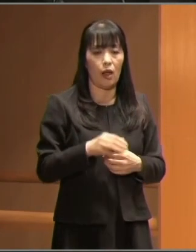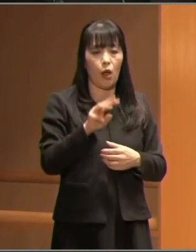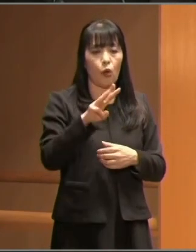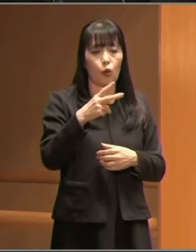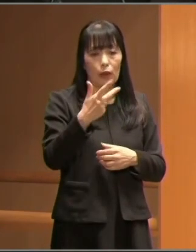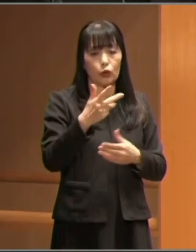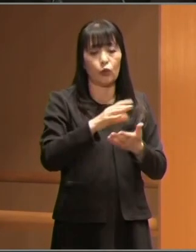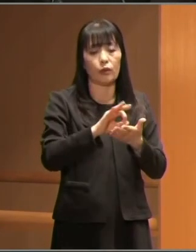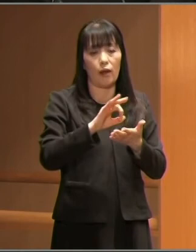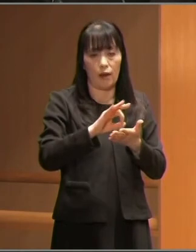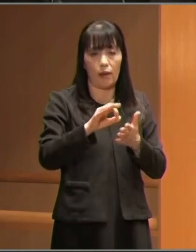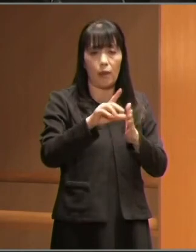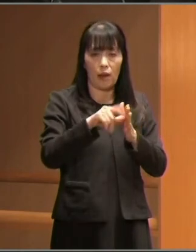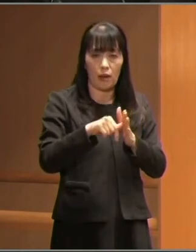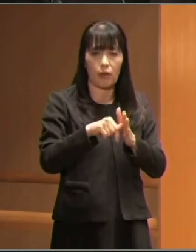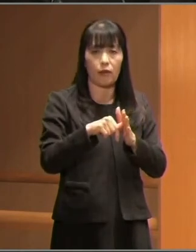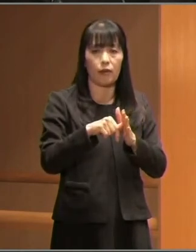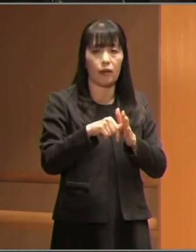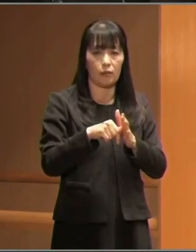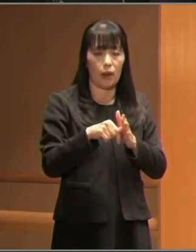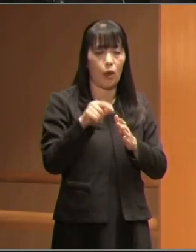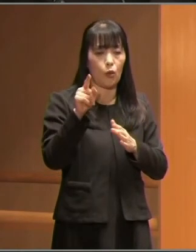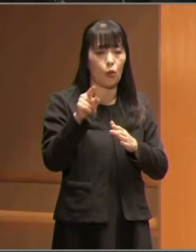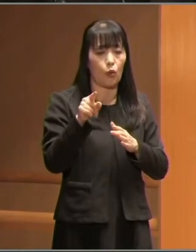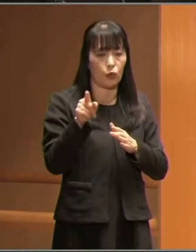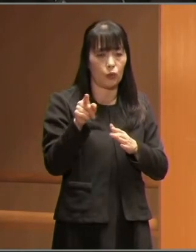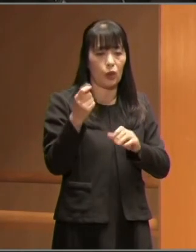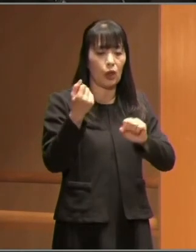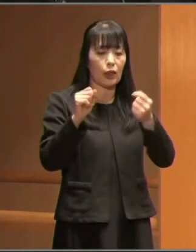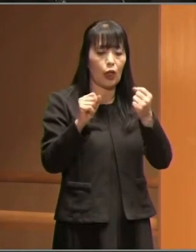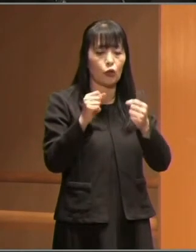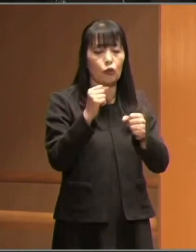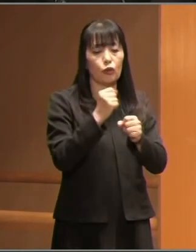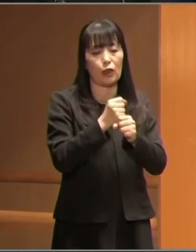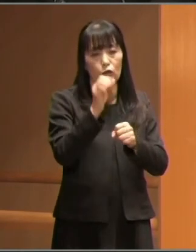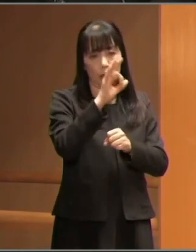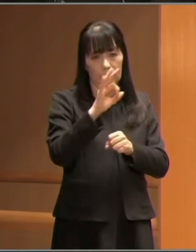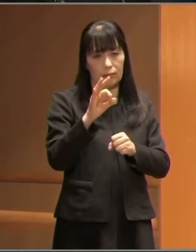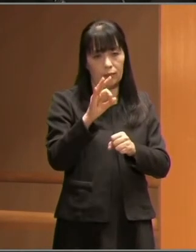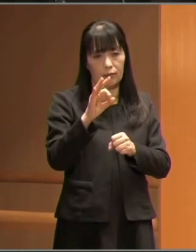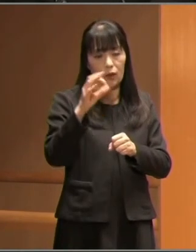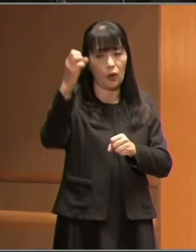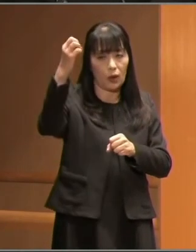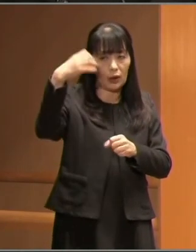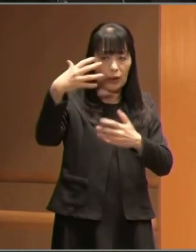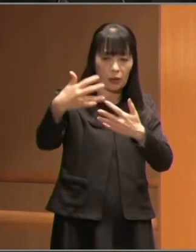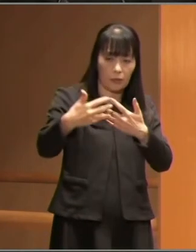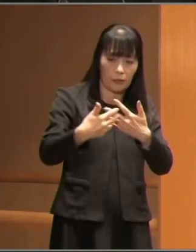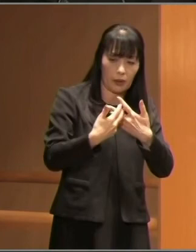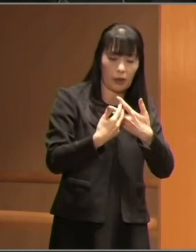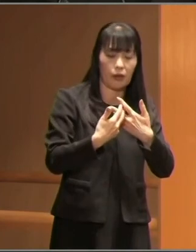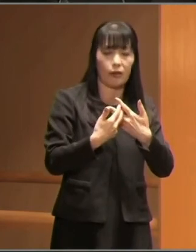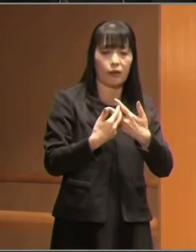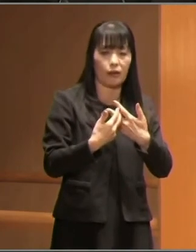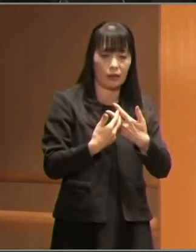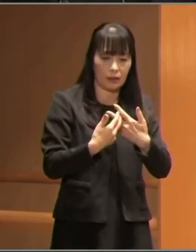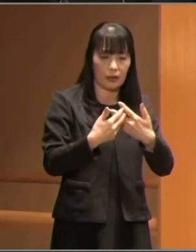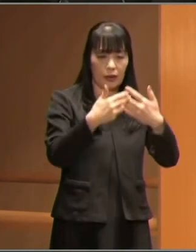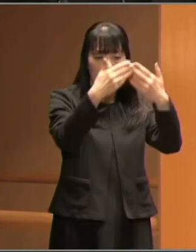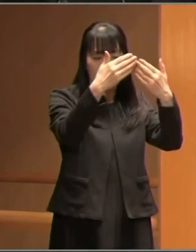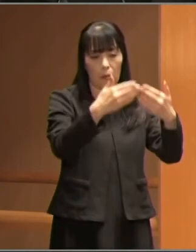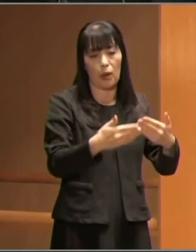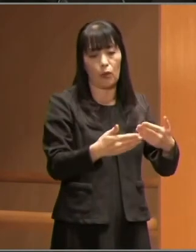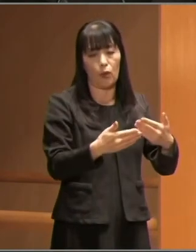Japanese washi doors are used for those purpose. And we can also use paper